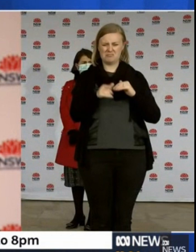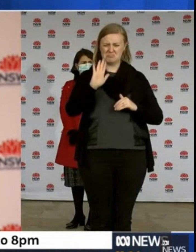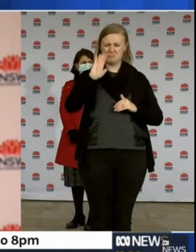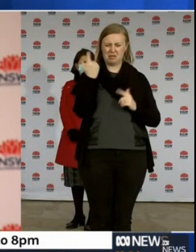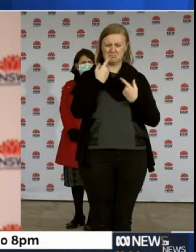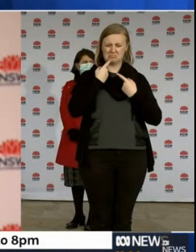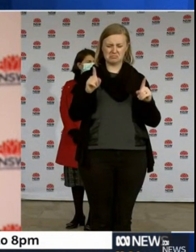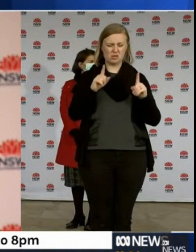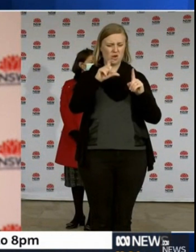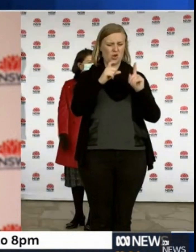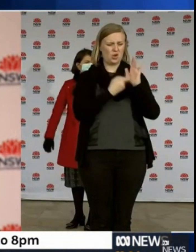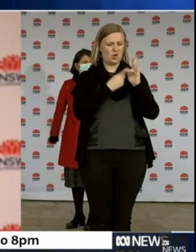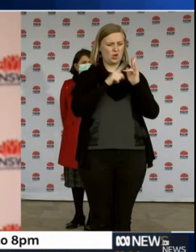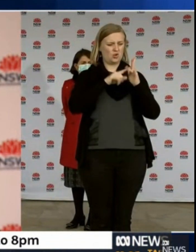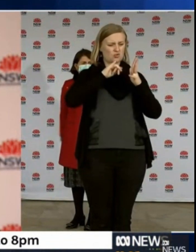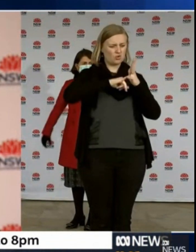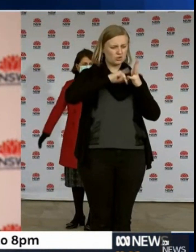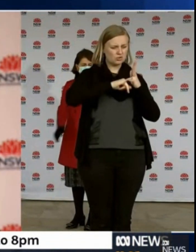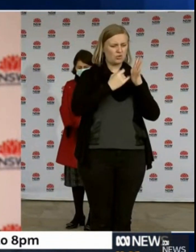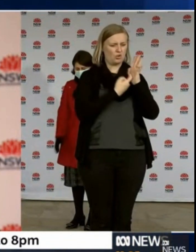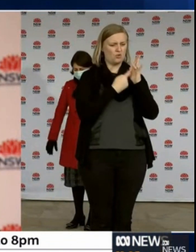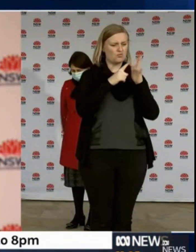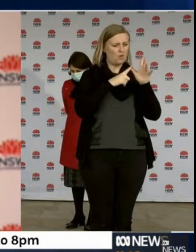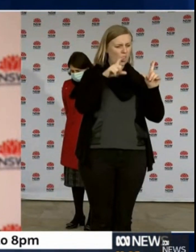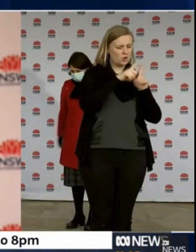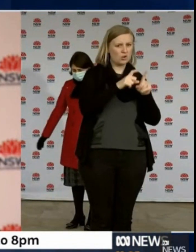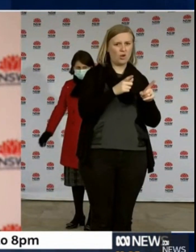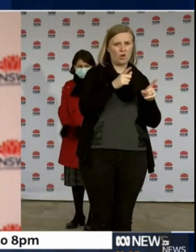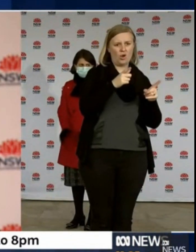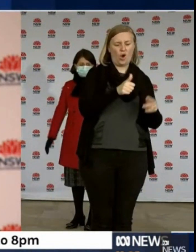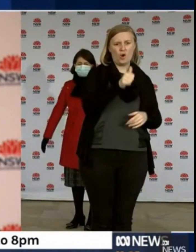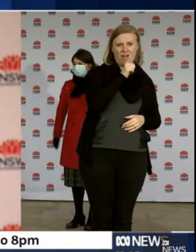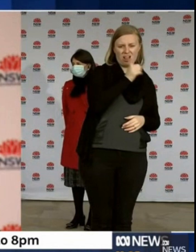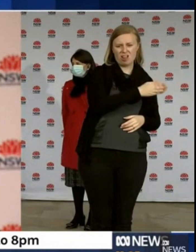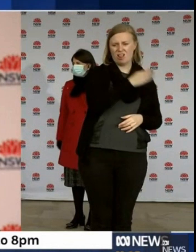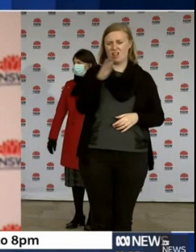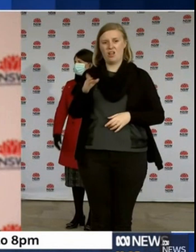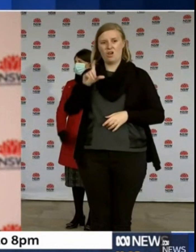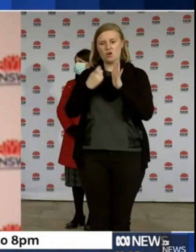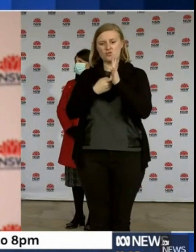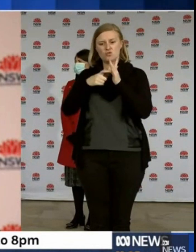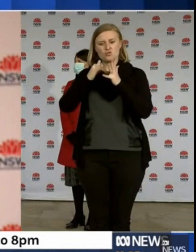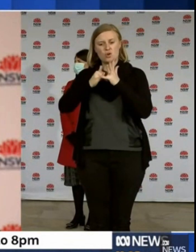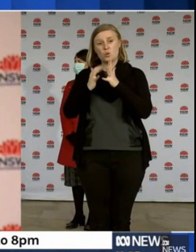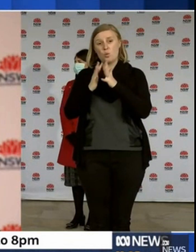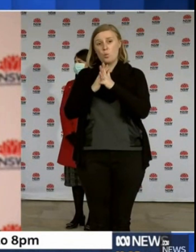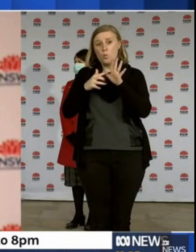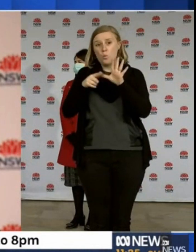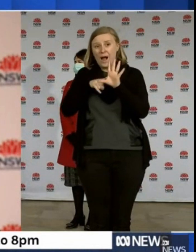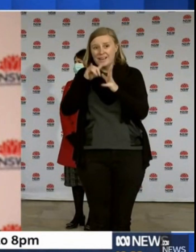Crossroads Hotel and the Crossways Hotel? The Crossroads initially Yeah. Look, my